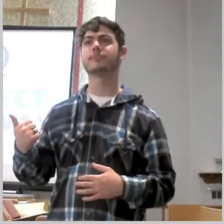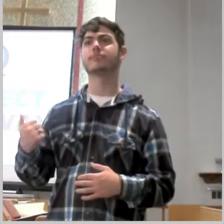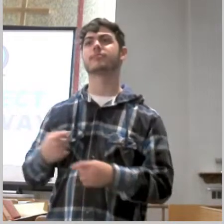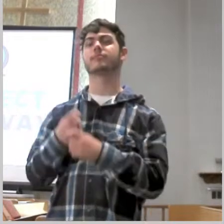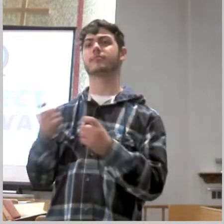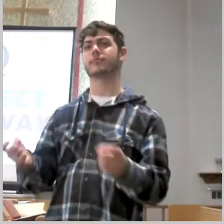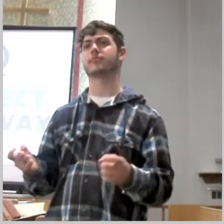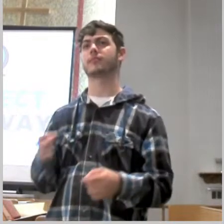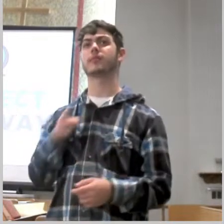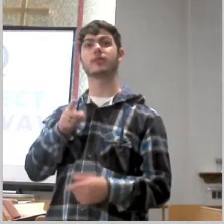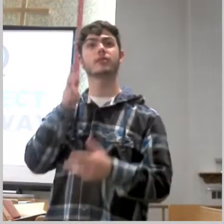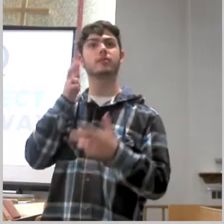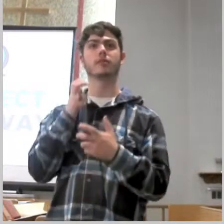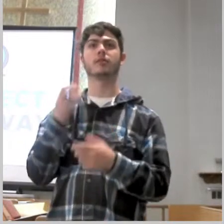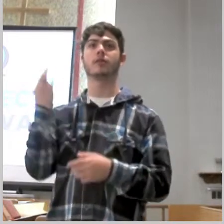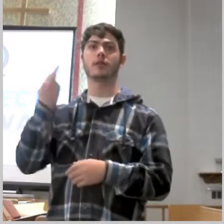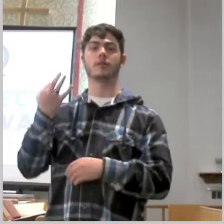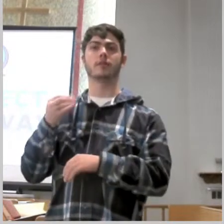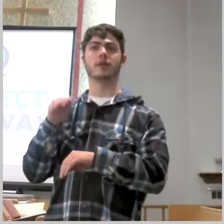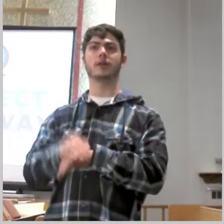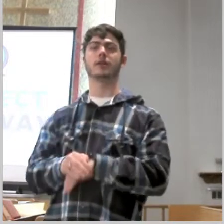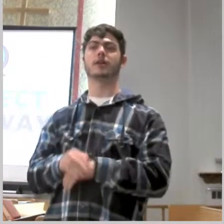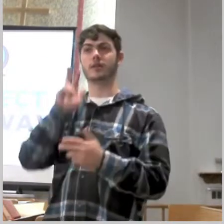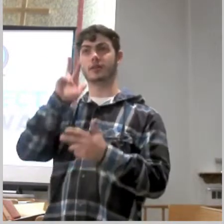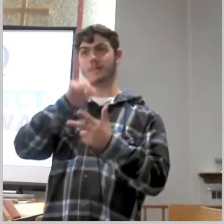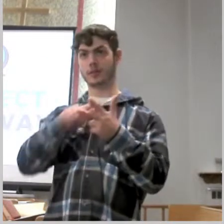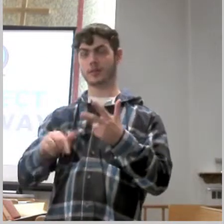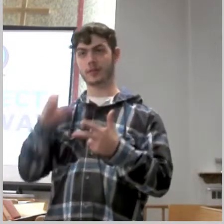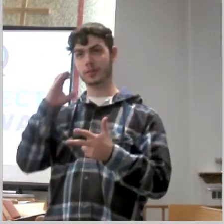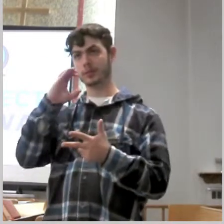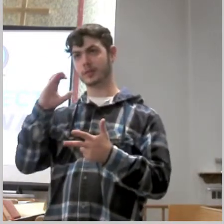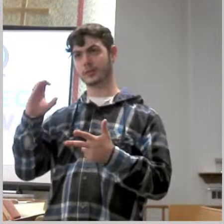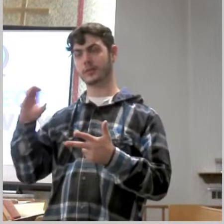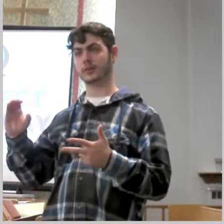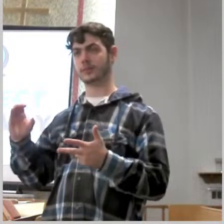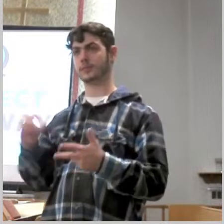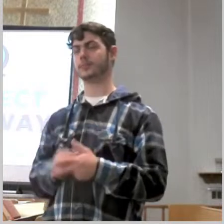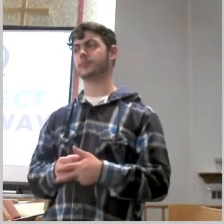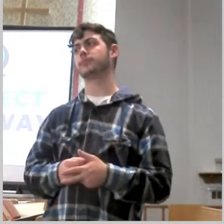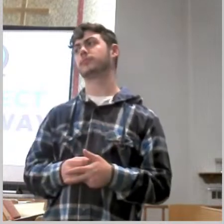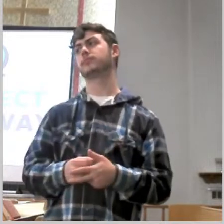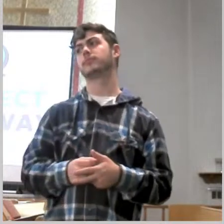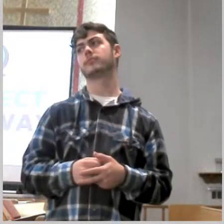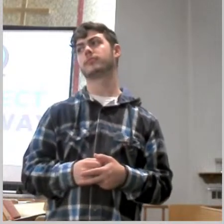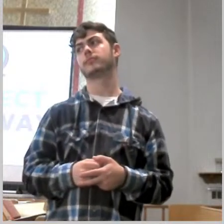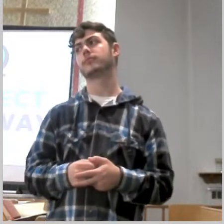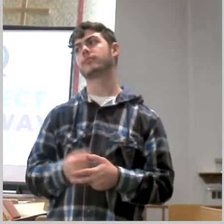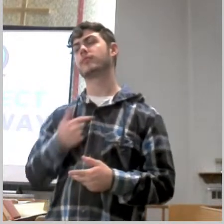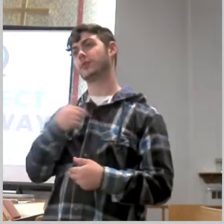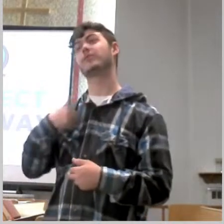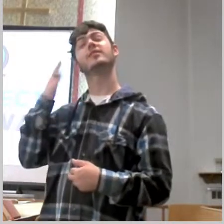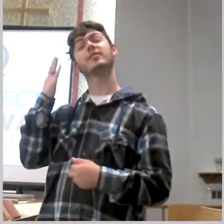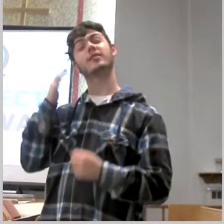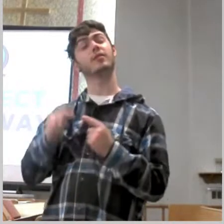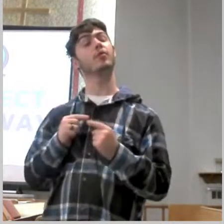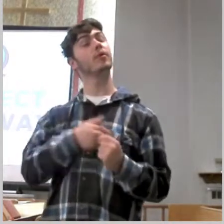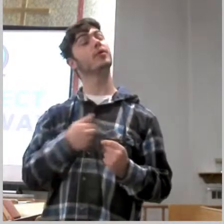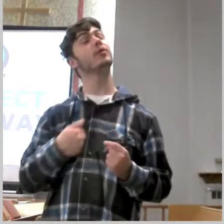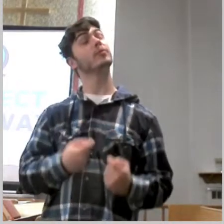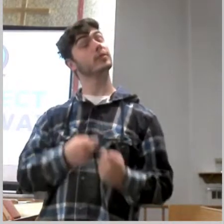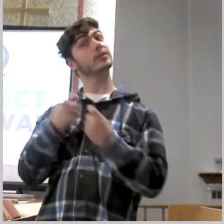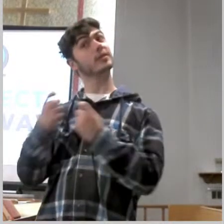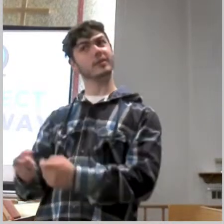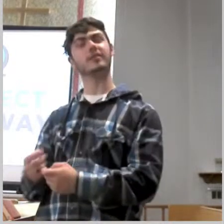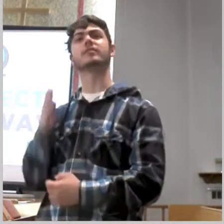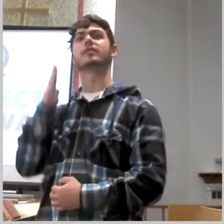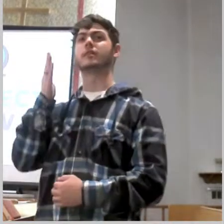you heard on Friday night, and we really wanted to be courageous. But we know that if we gave that way, it was going to hurt a little. But you know what?